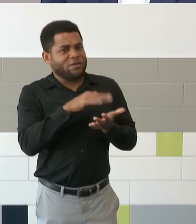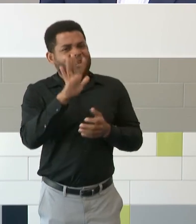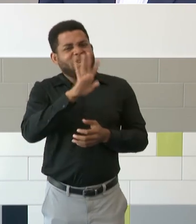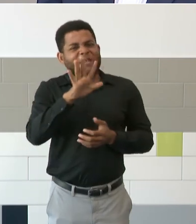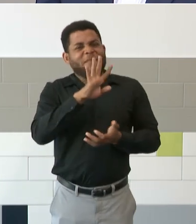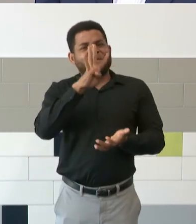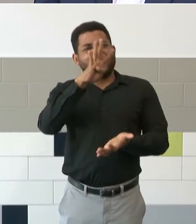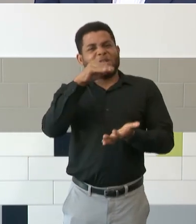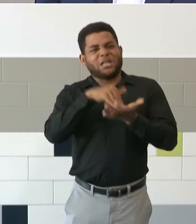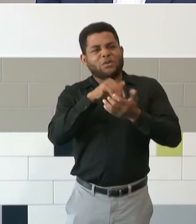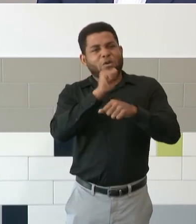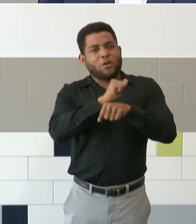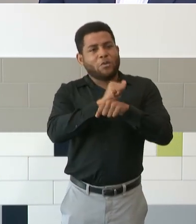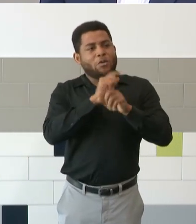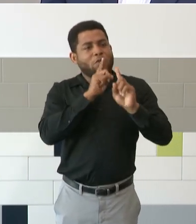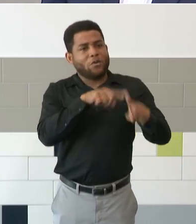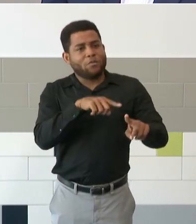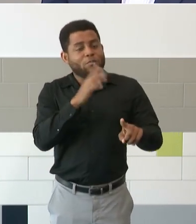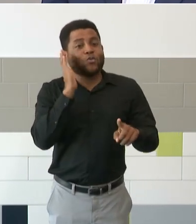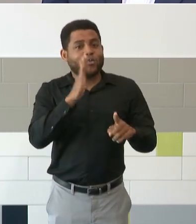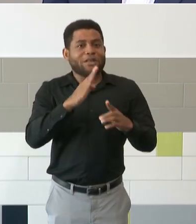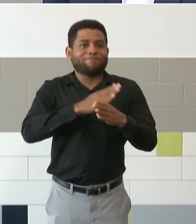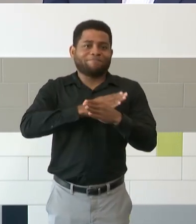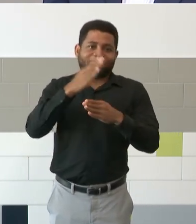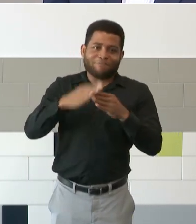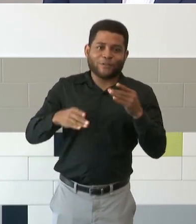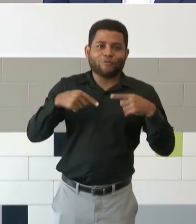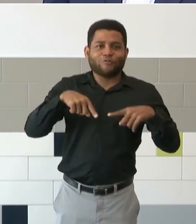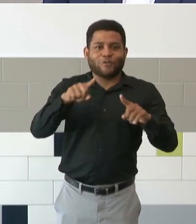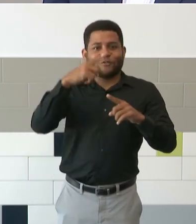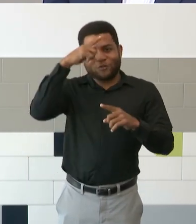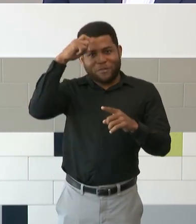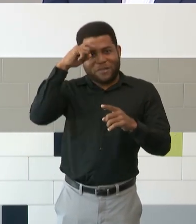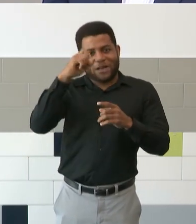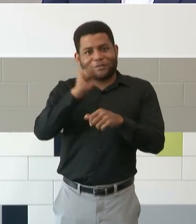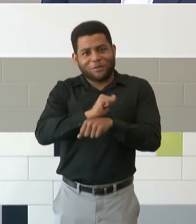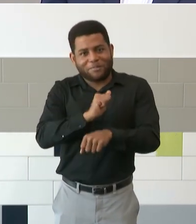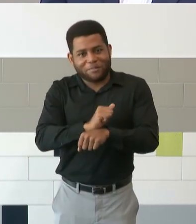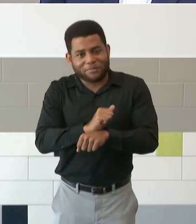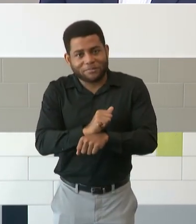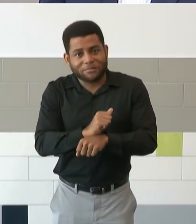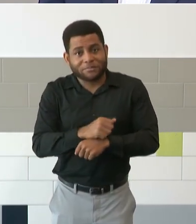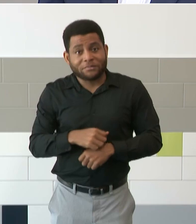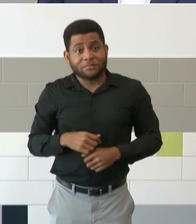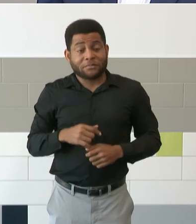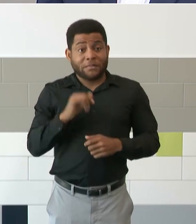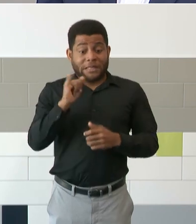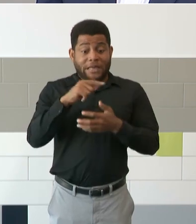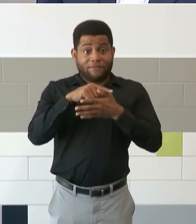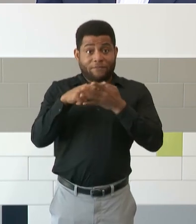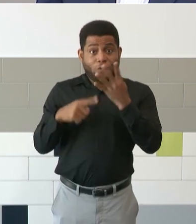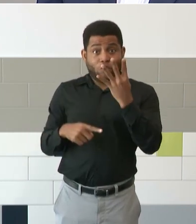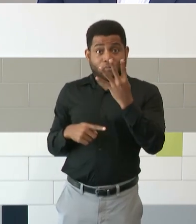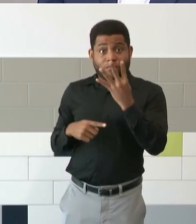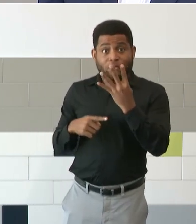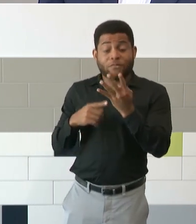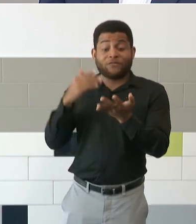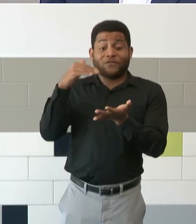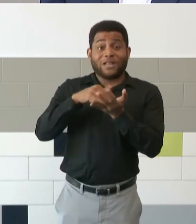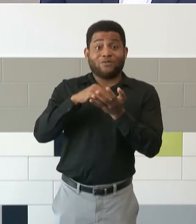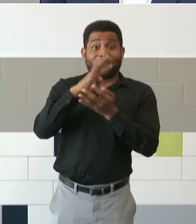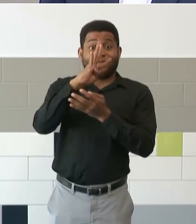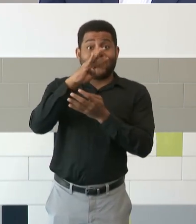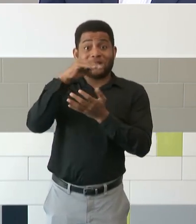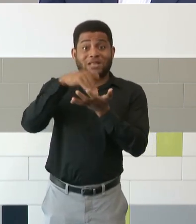will be completed during our summer readiness efforts. Of those 4,000, over 1,000 were prioritized by